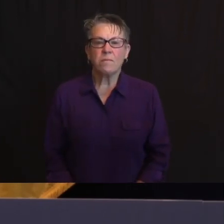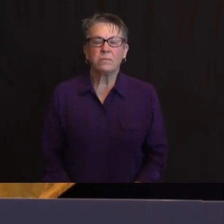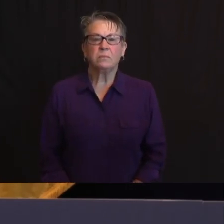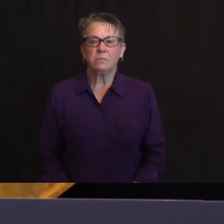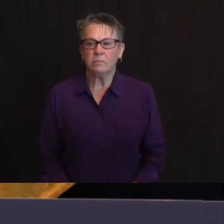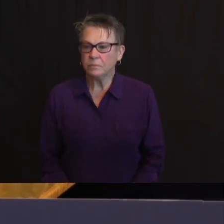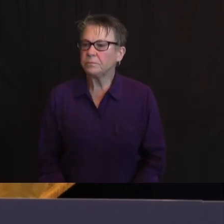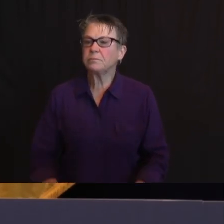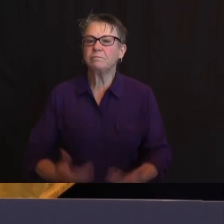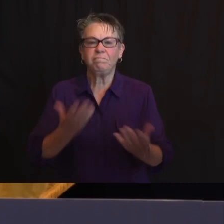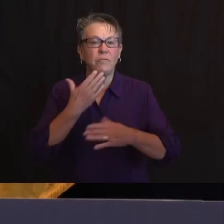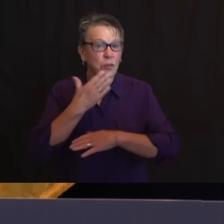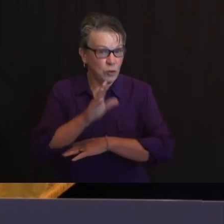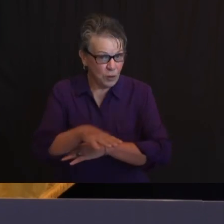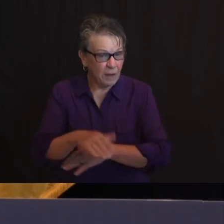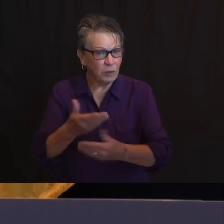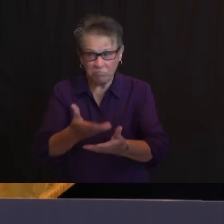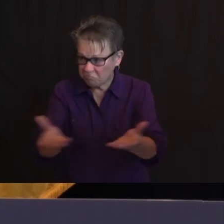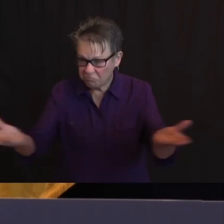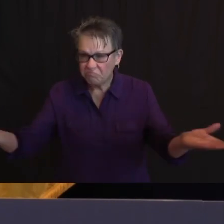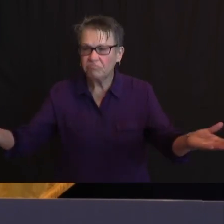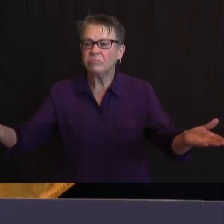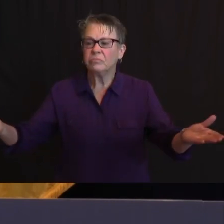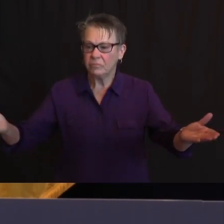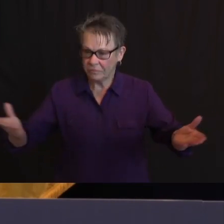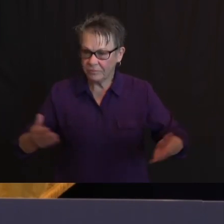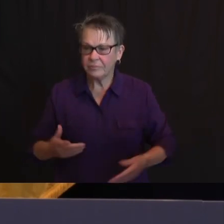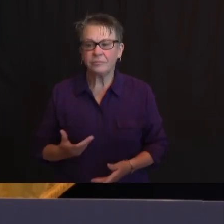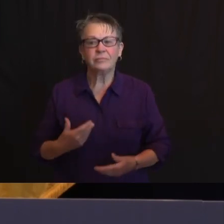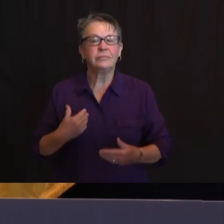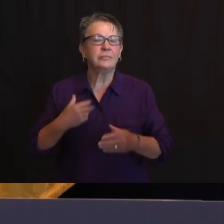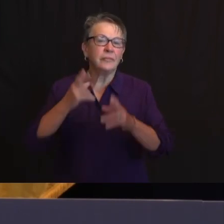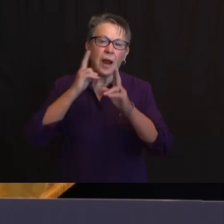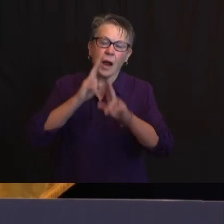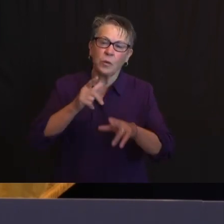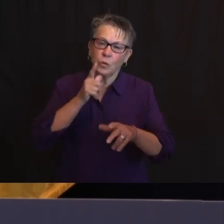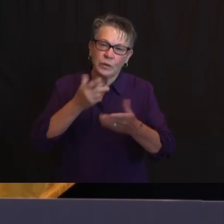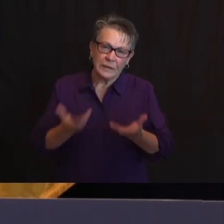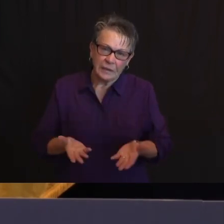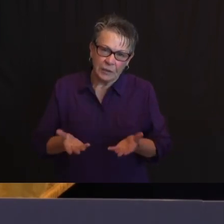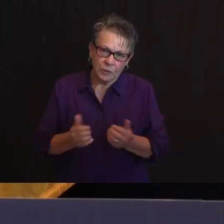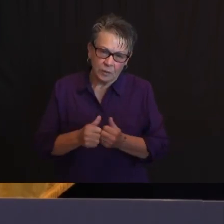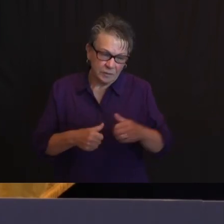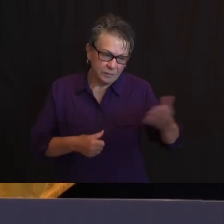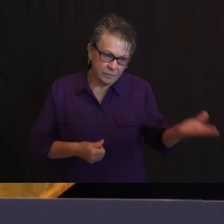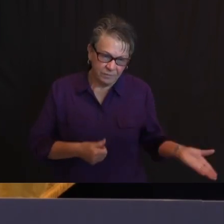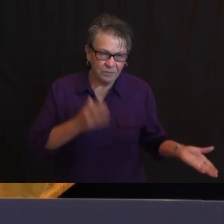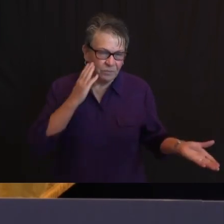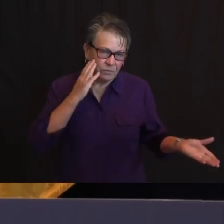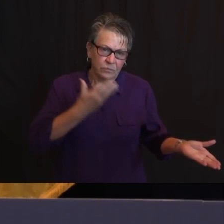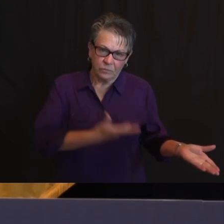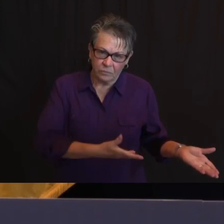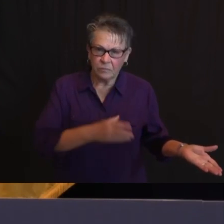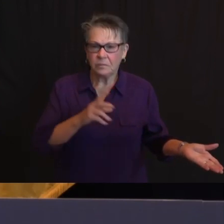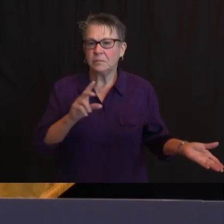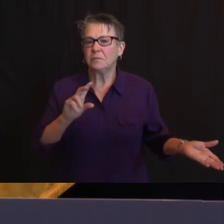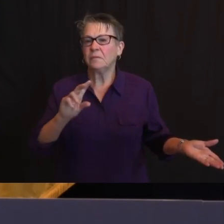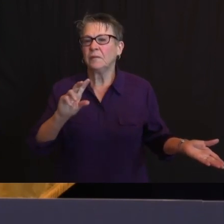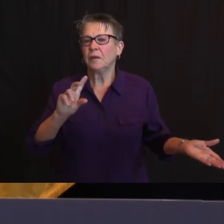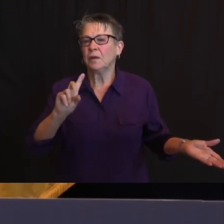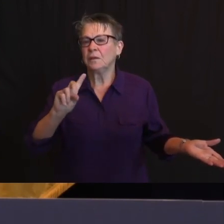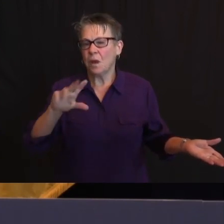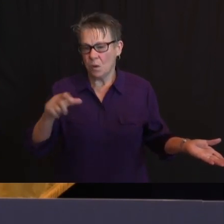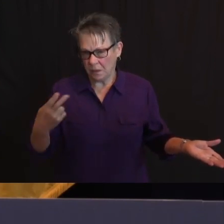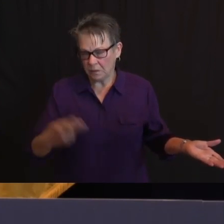Good afternoon, everyone. I'm honored to be joined by the woman to my right who needs no introduction, the Commissioner of the Department of Health, Judy Persicelli. To